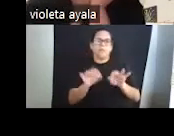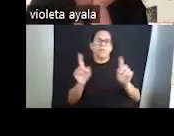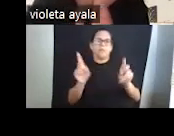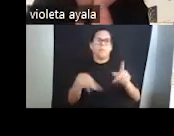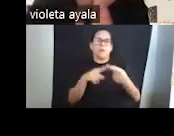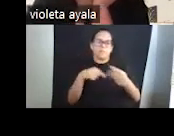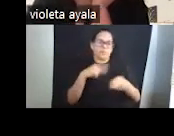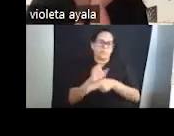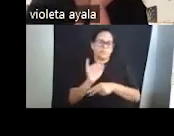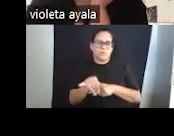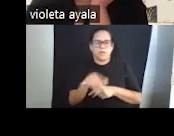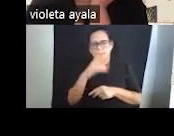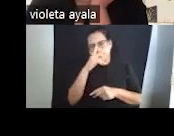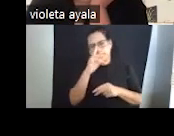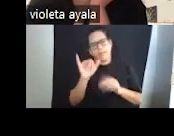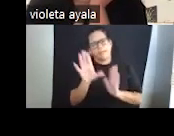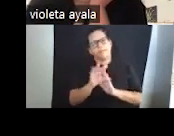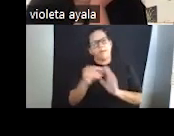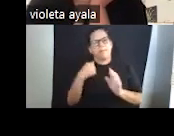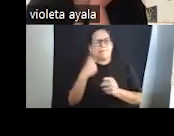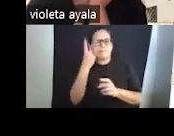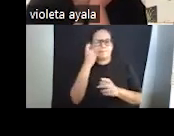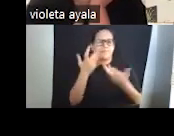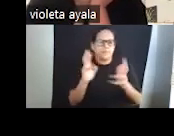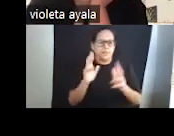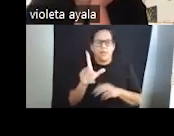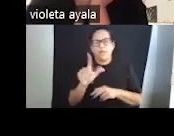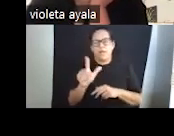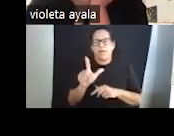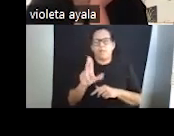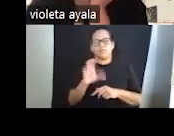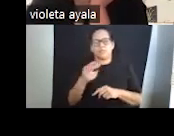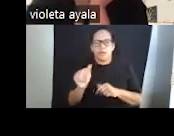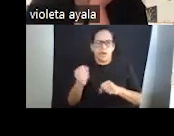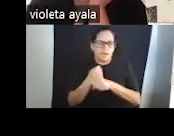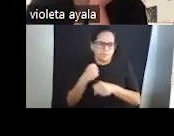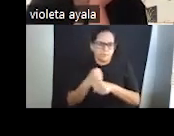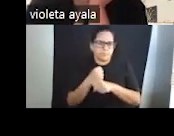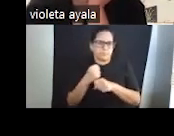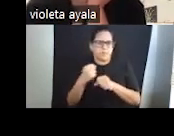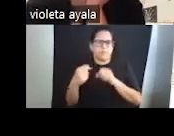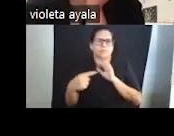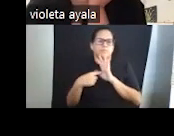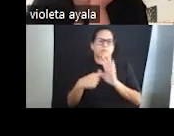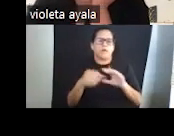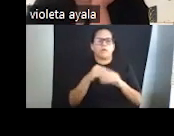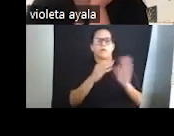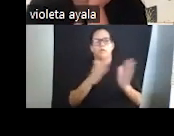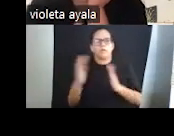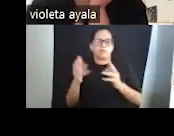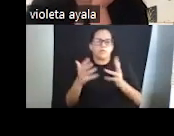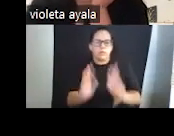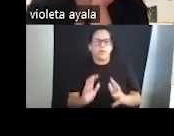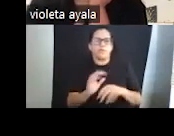that. In the film that I just finished, La Lucha, because it was told in a chronological way. And I thought